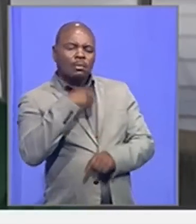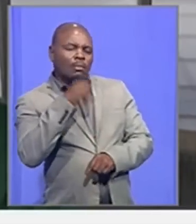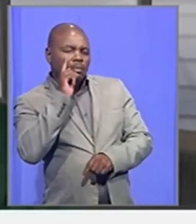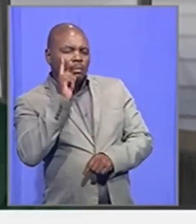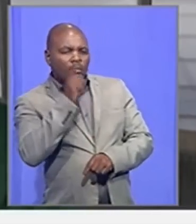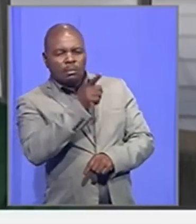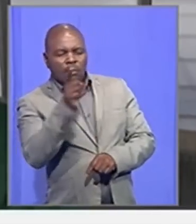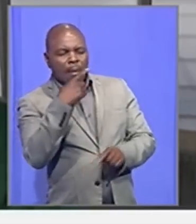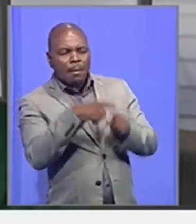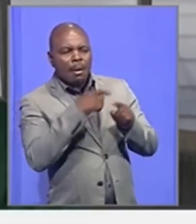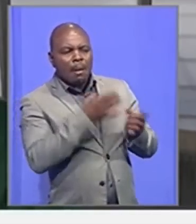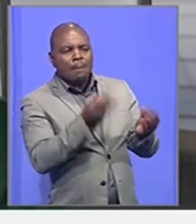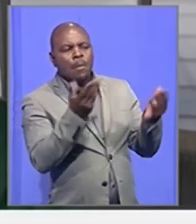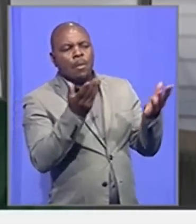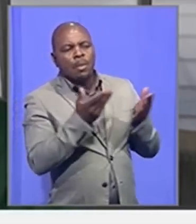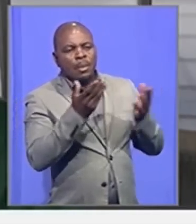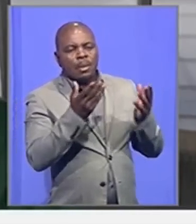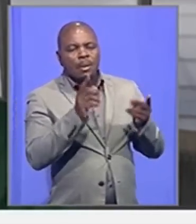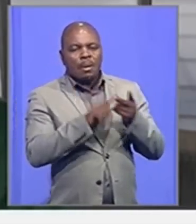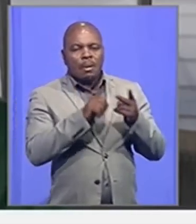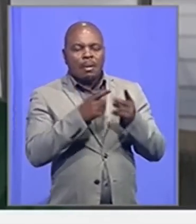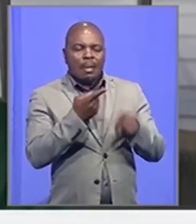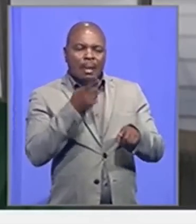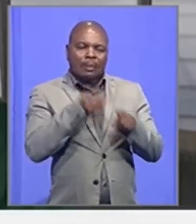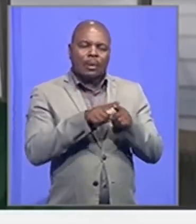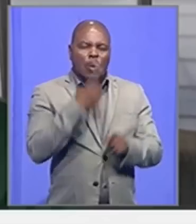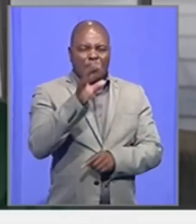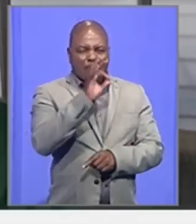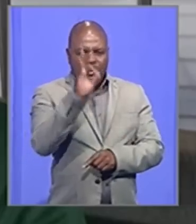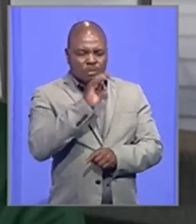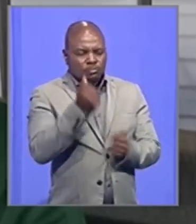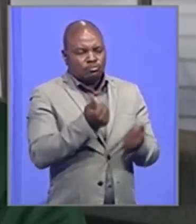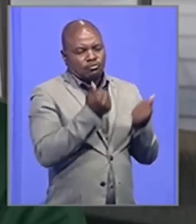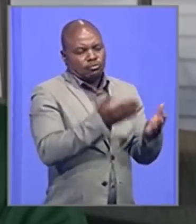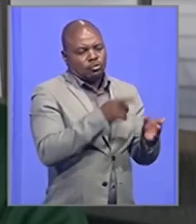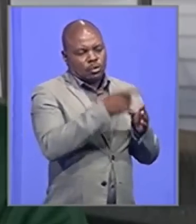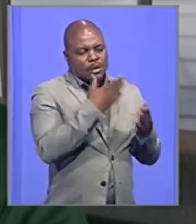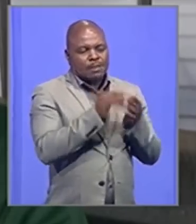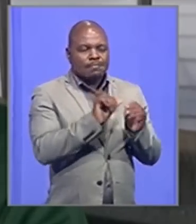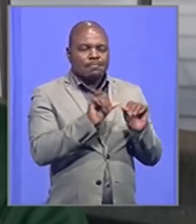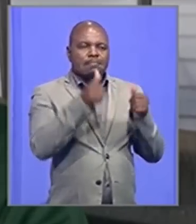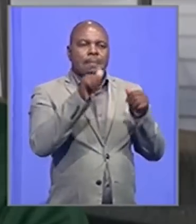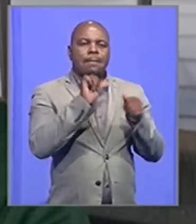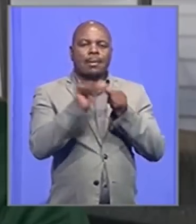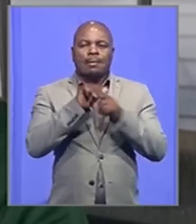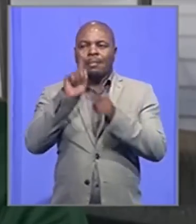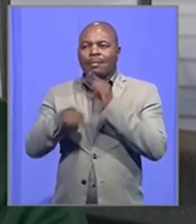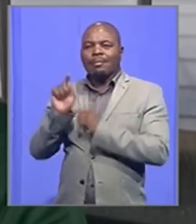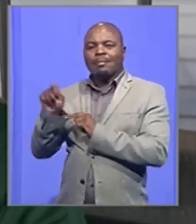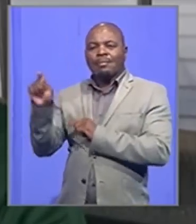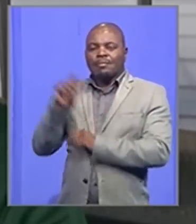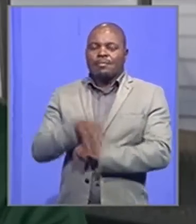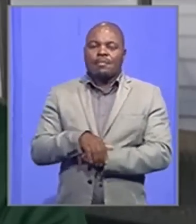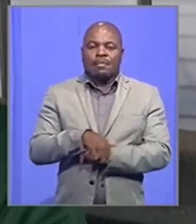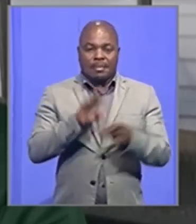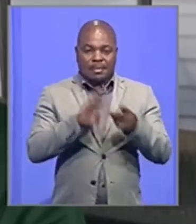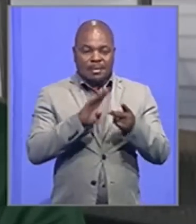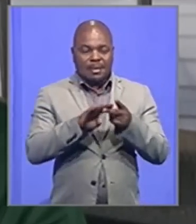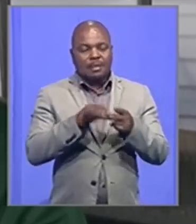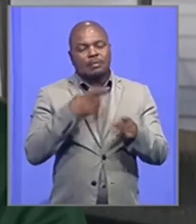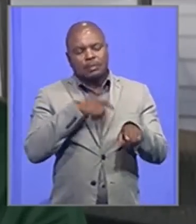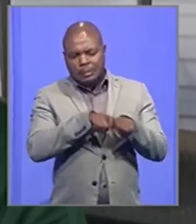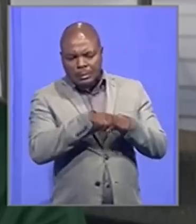get the players as well. I mean, what's that extra 1% we can give the players to make them better than our position. So, I mean, there's definitely some testing